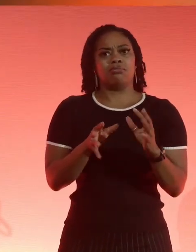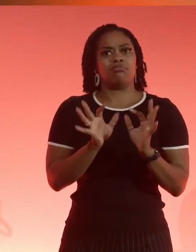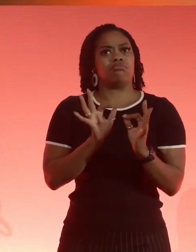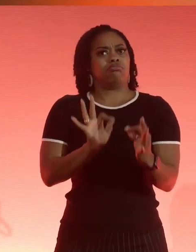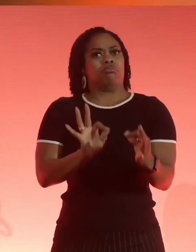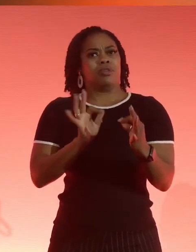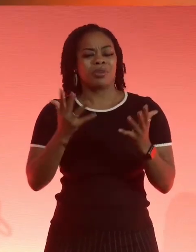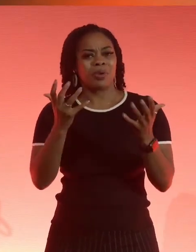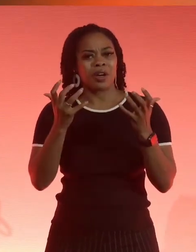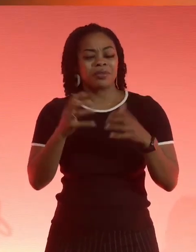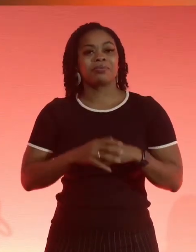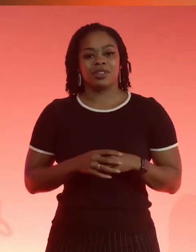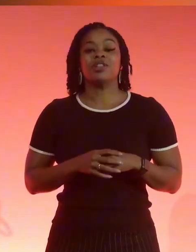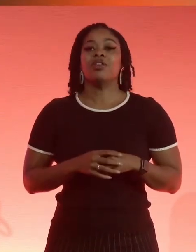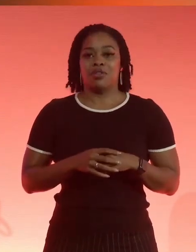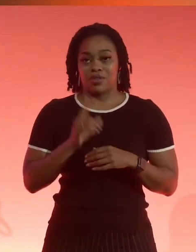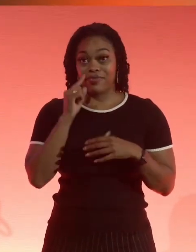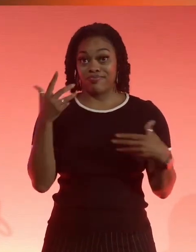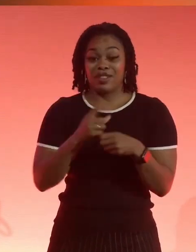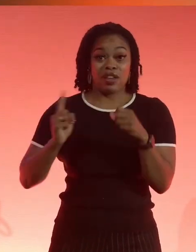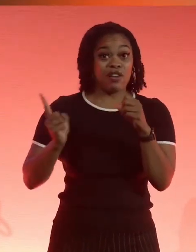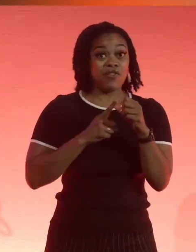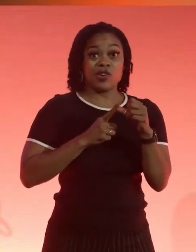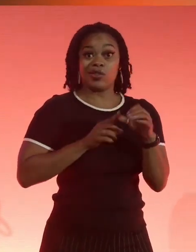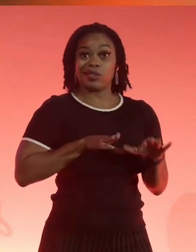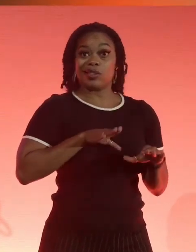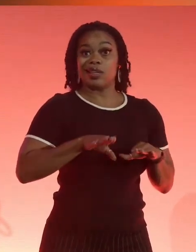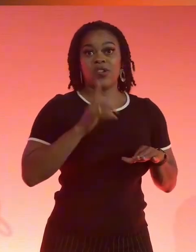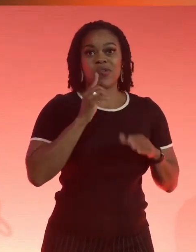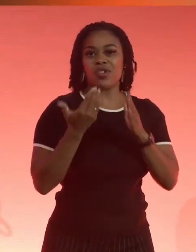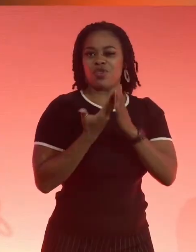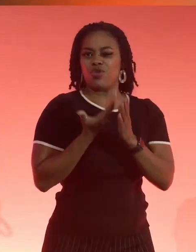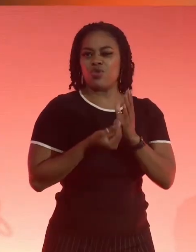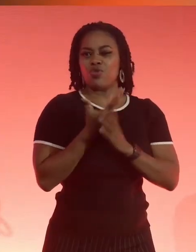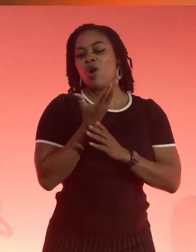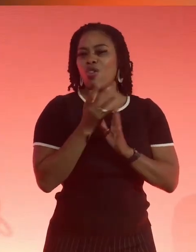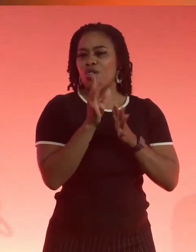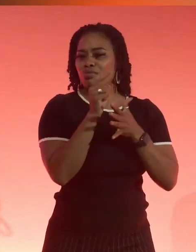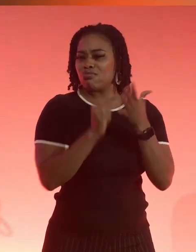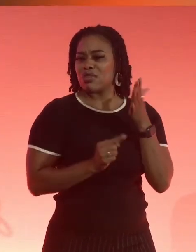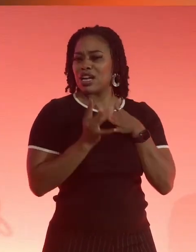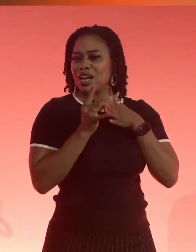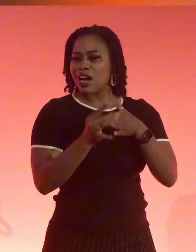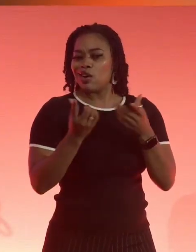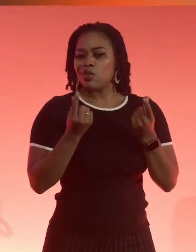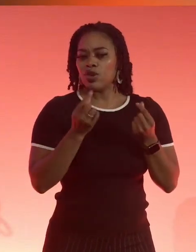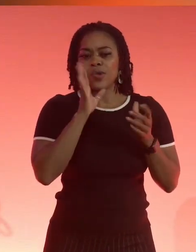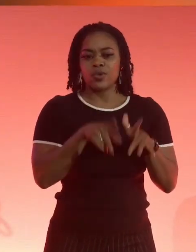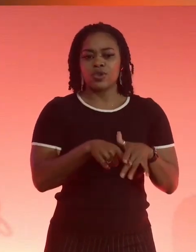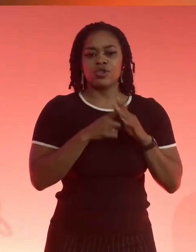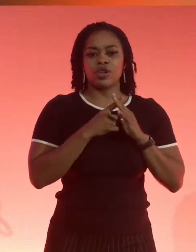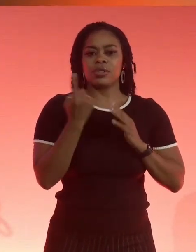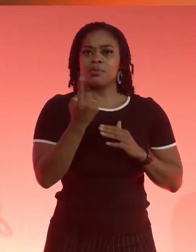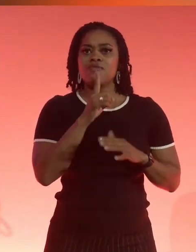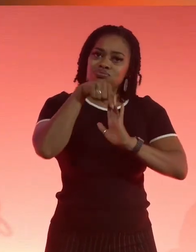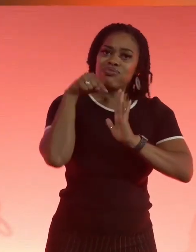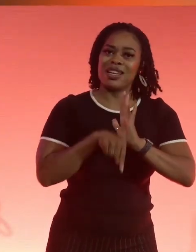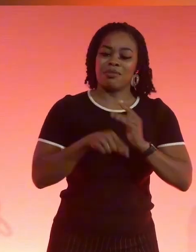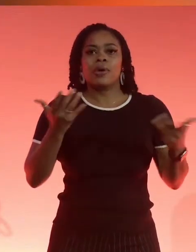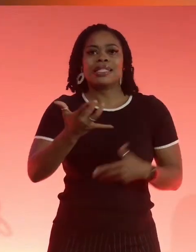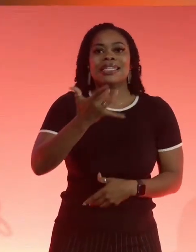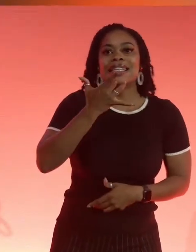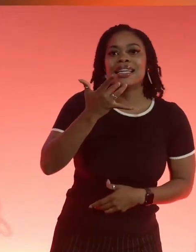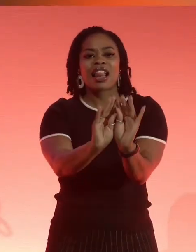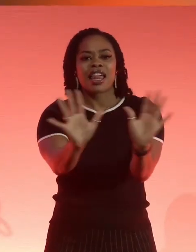all of our customers. So to recap, the very first step in the new growth playbook starts with something deeply human.